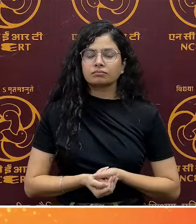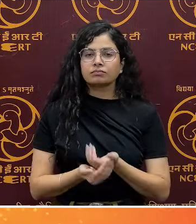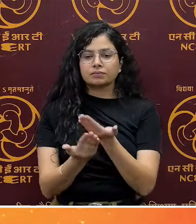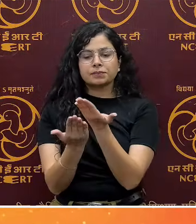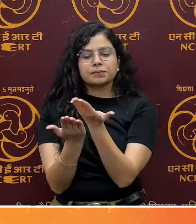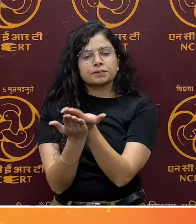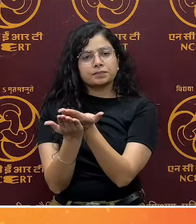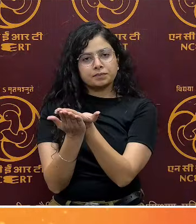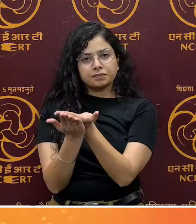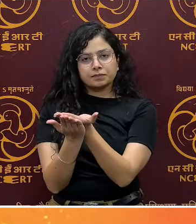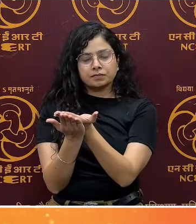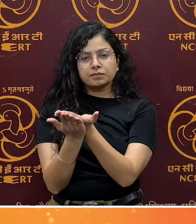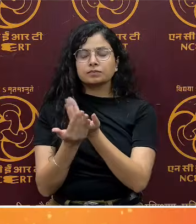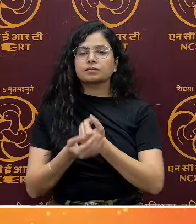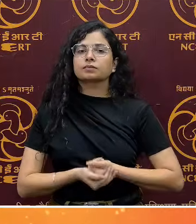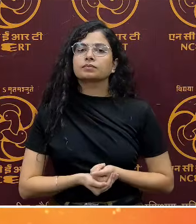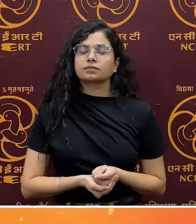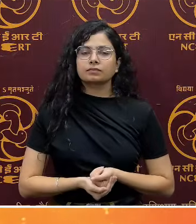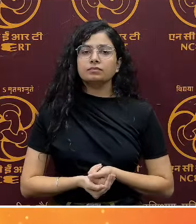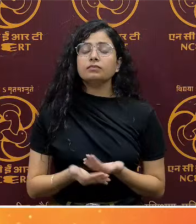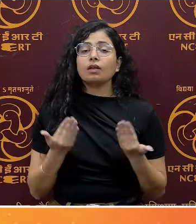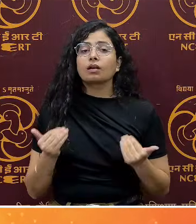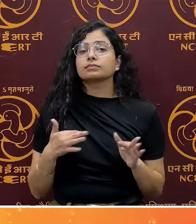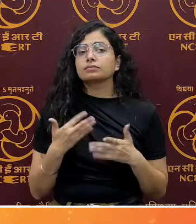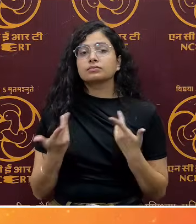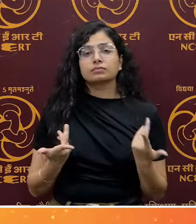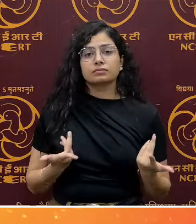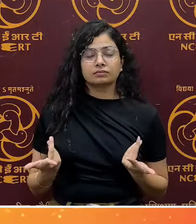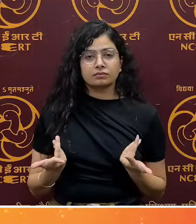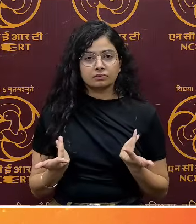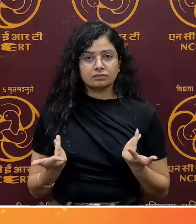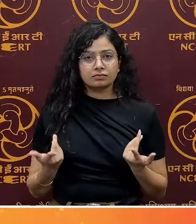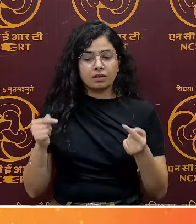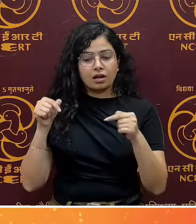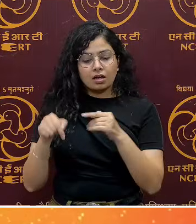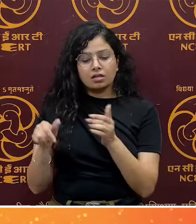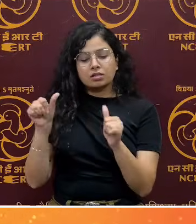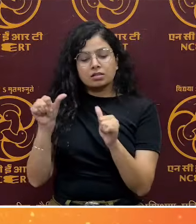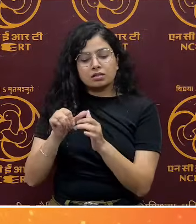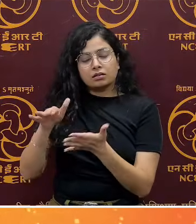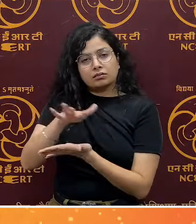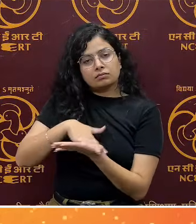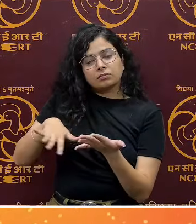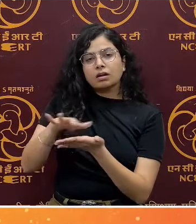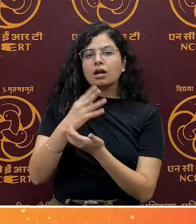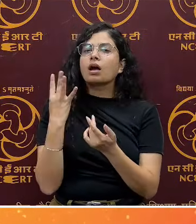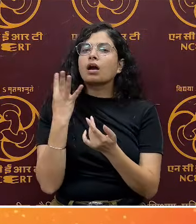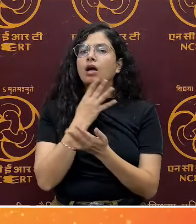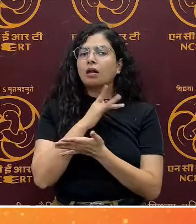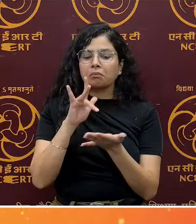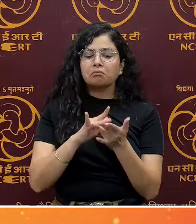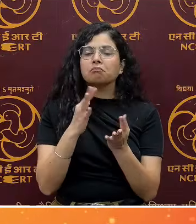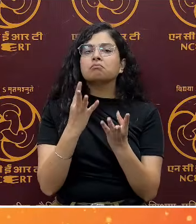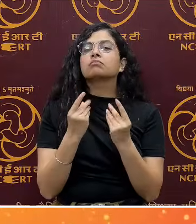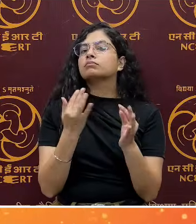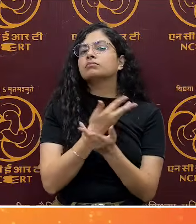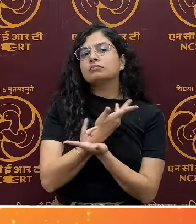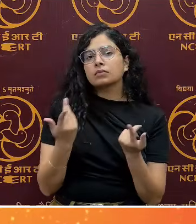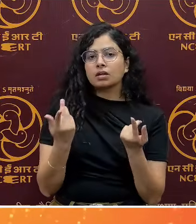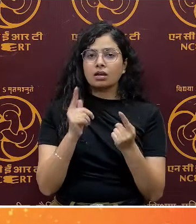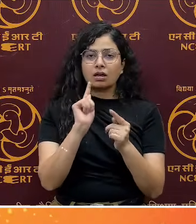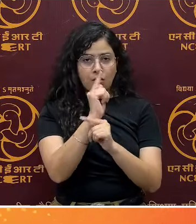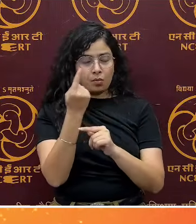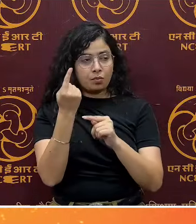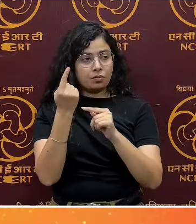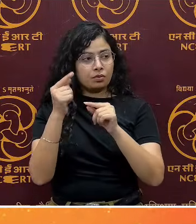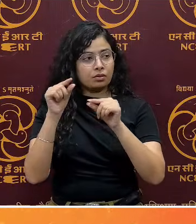and size. Now what is the area of the colored portion? This is first row